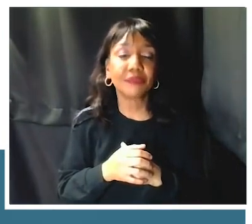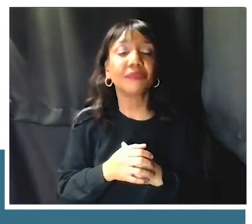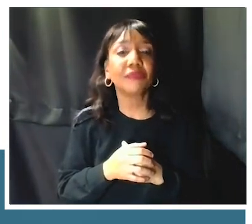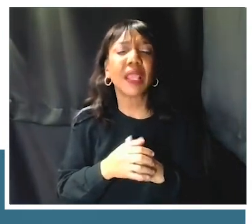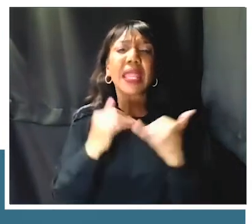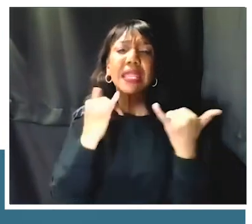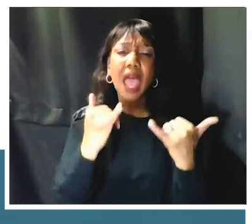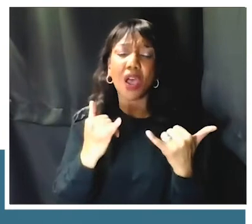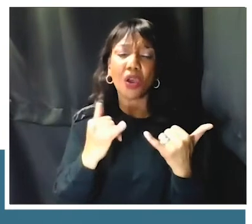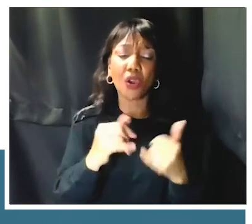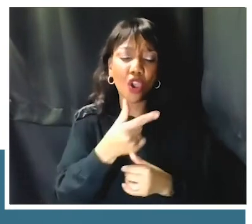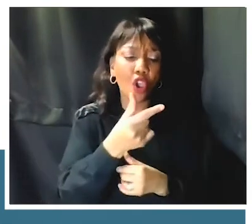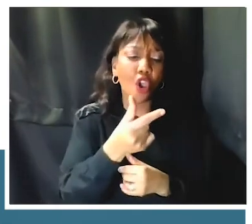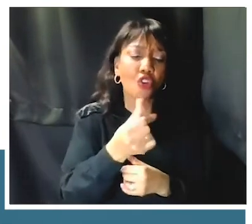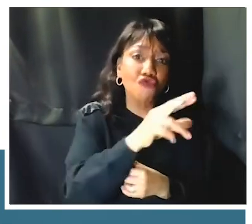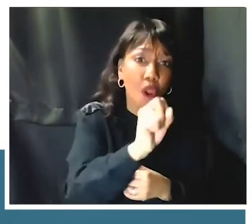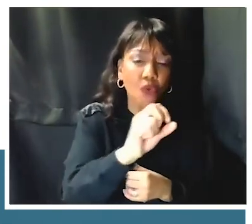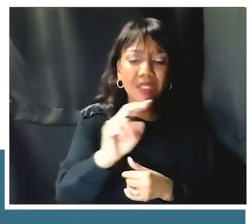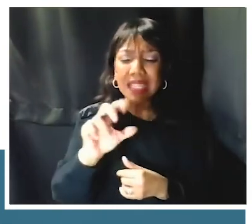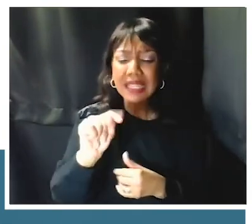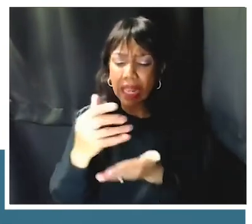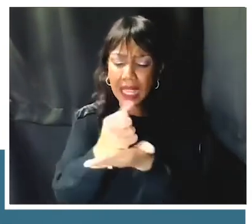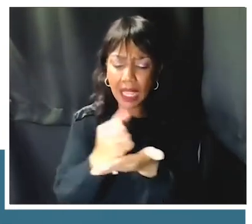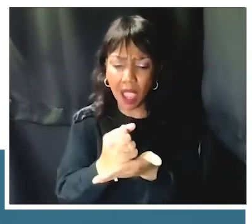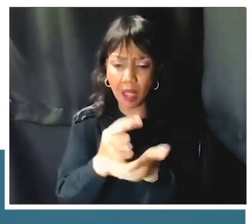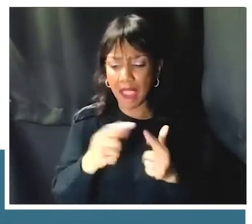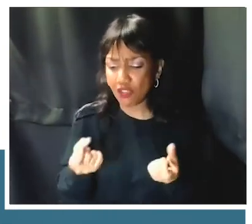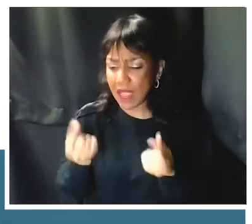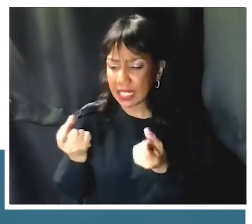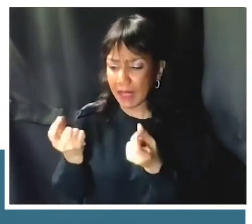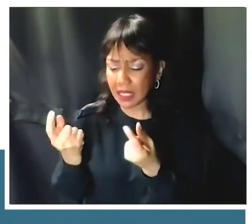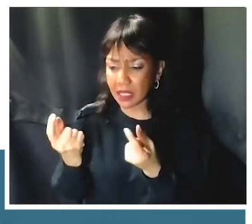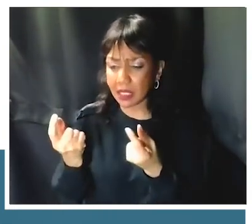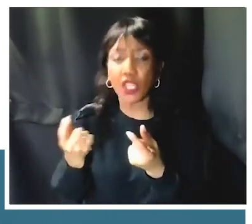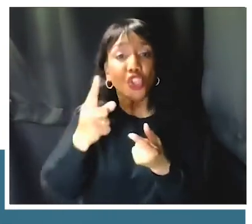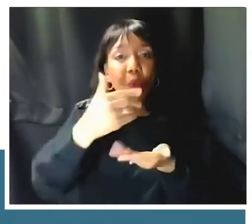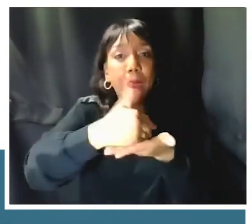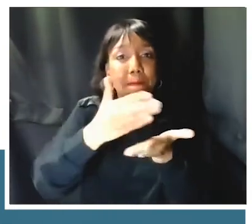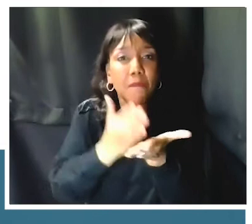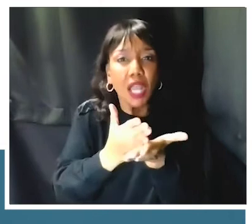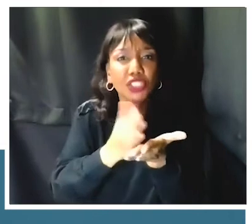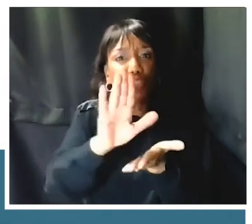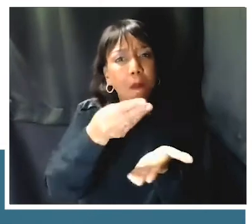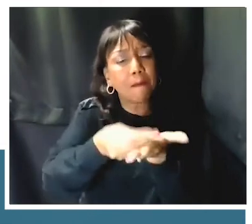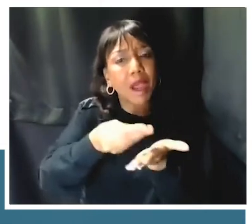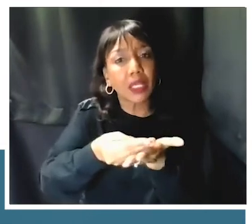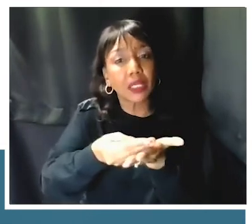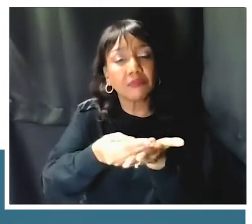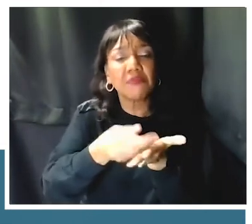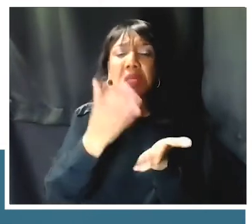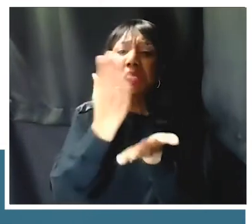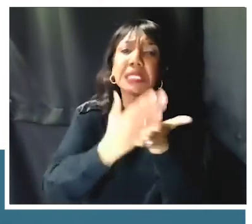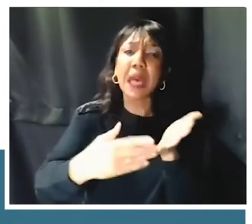As you consider your gross and net income and your expenses, you can begin to budget your money.